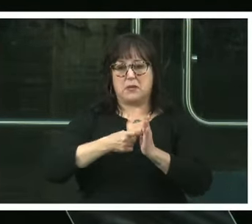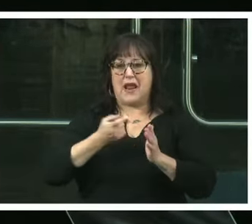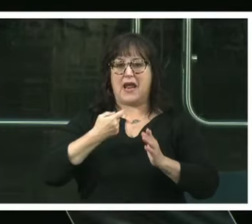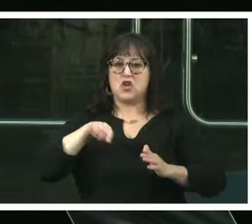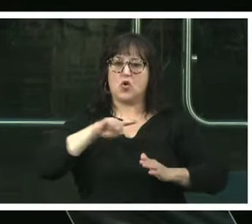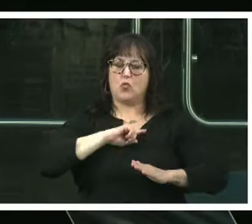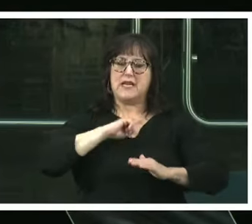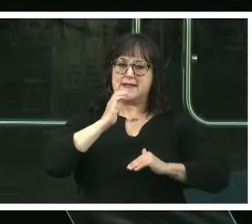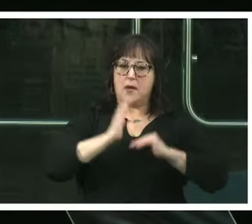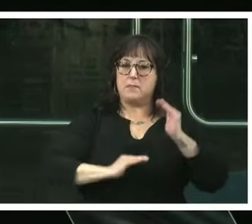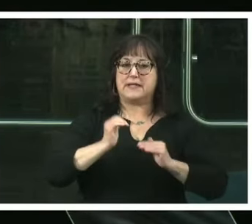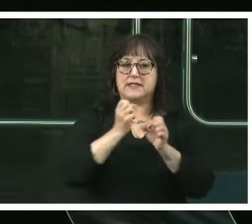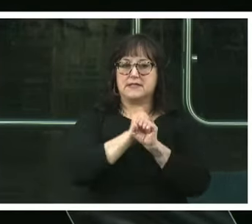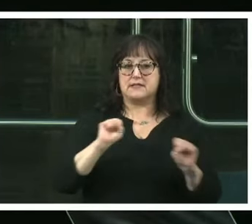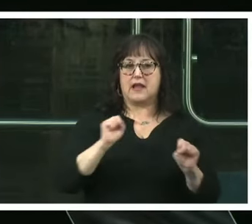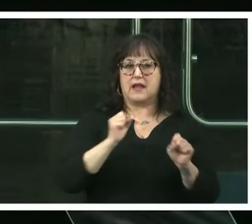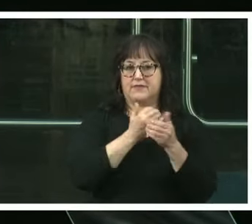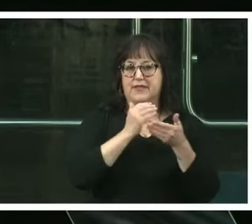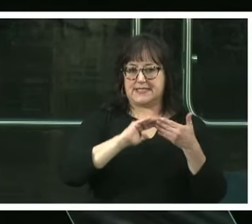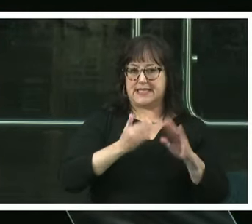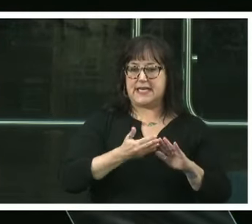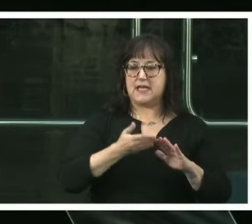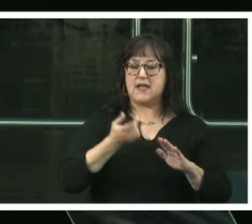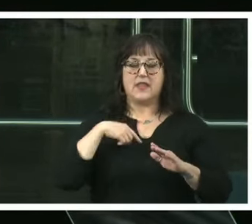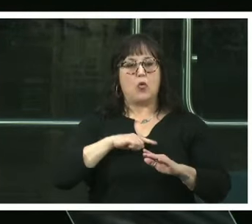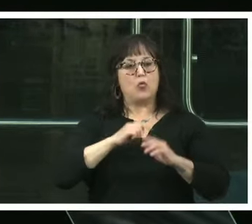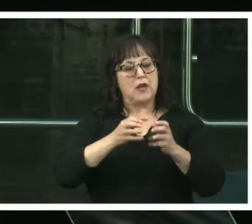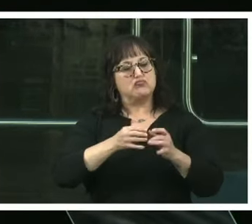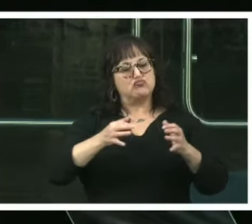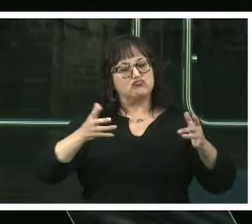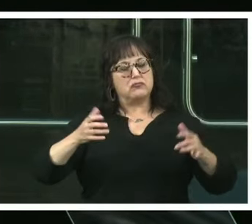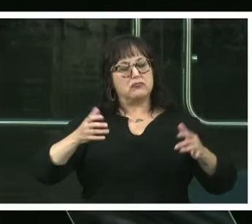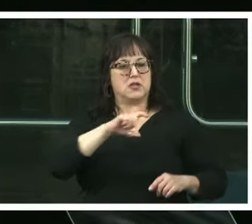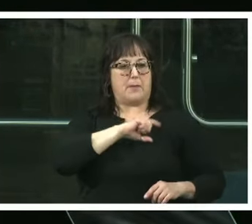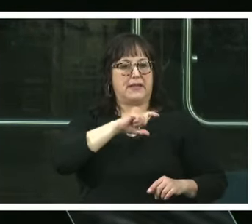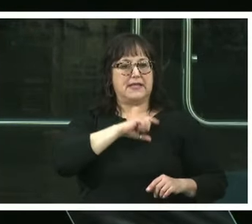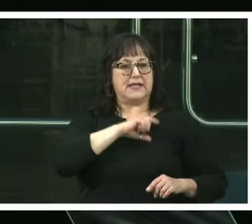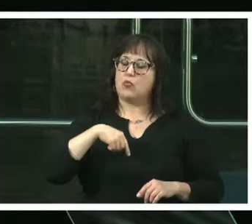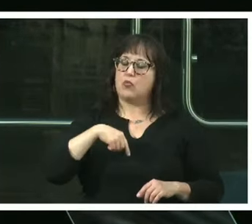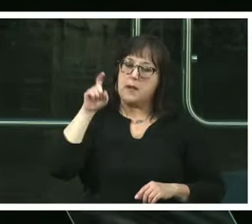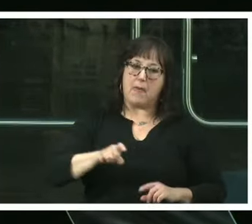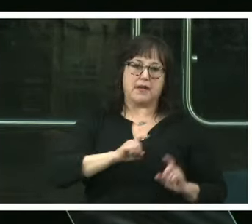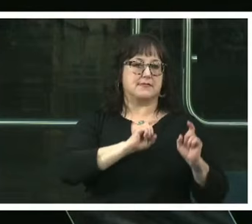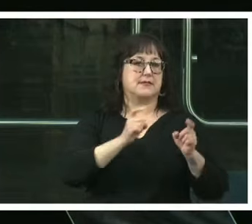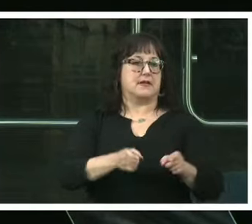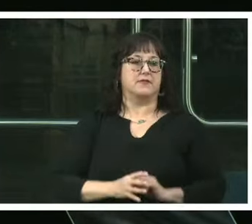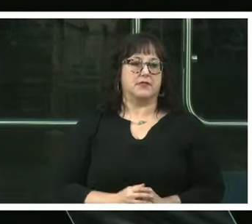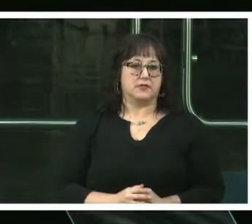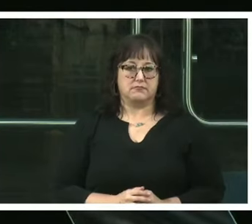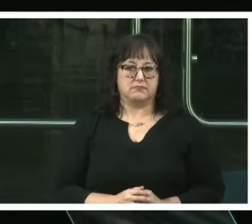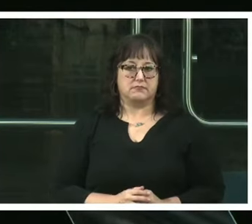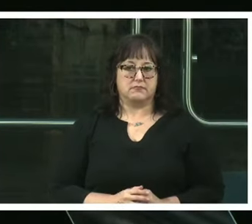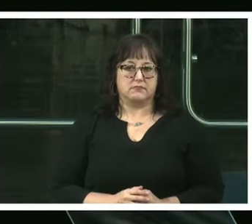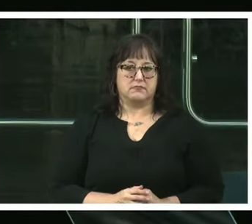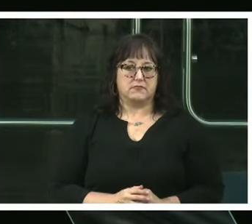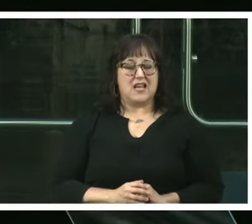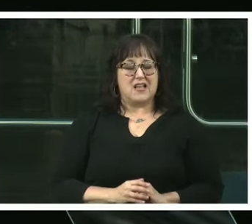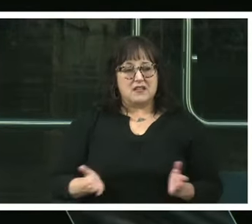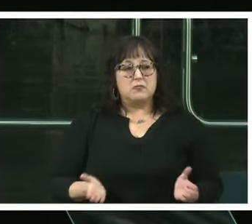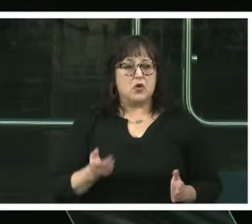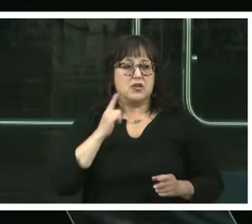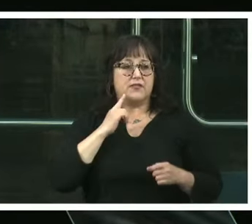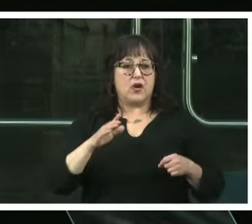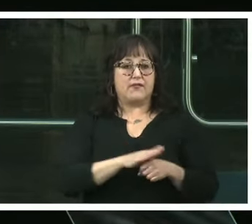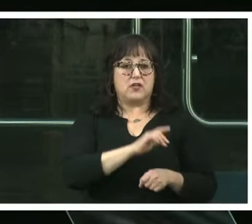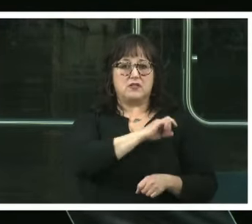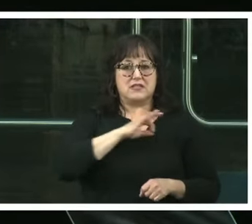a safe city, that we build back our police force, and we need to deliver for them. The push for full staffing